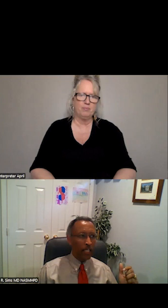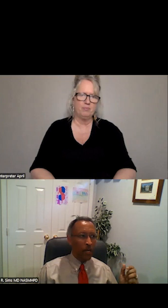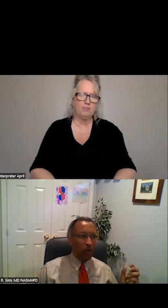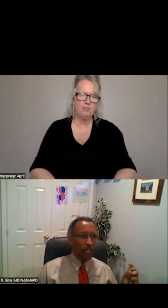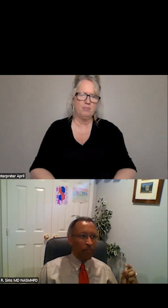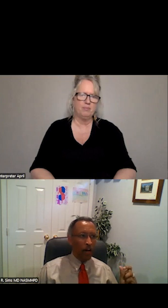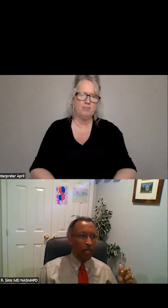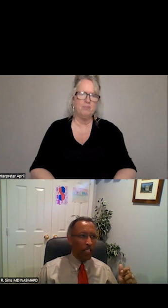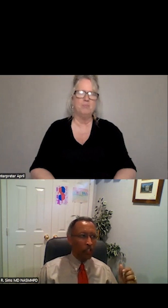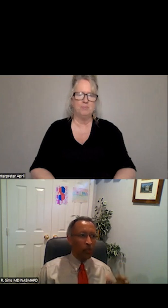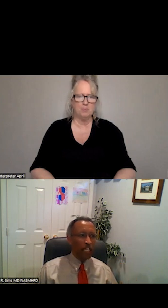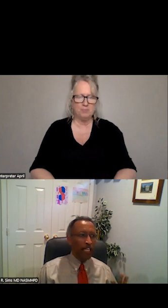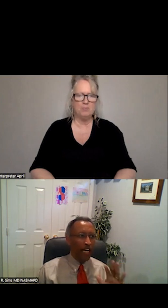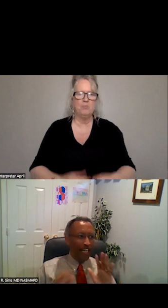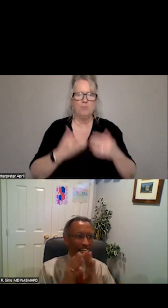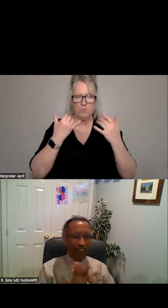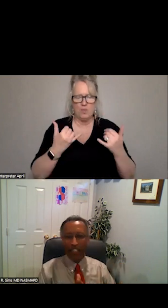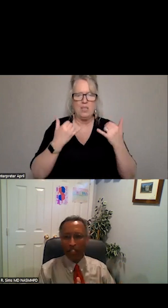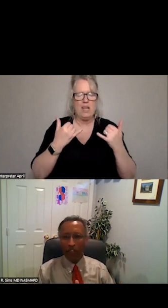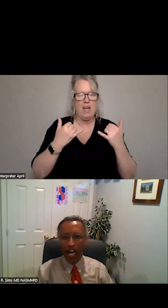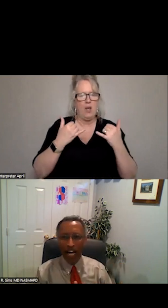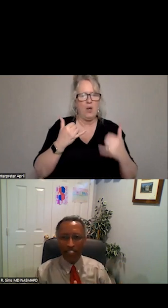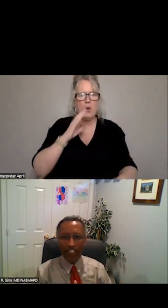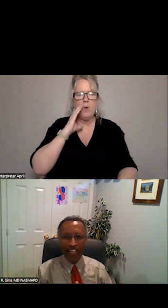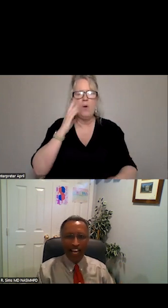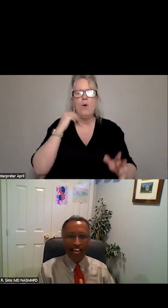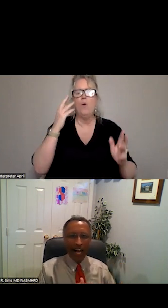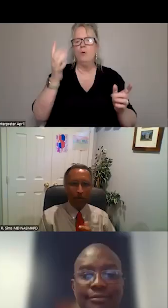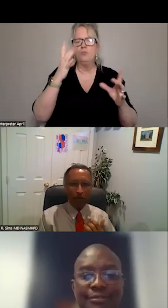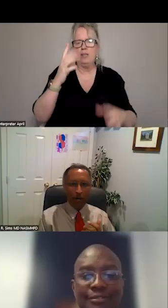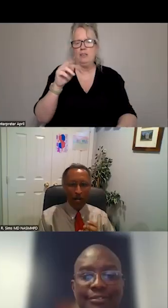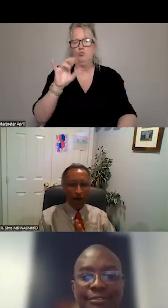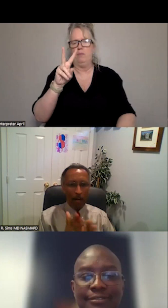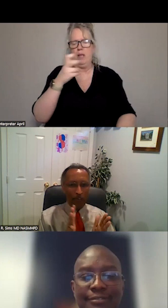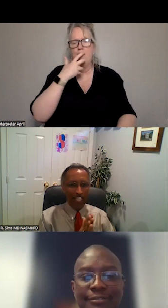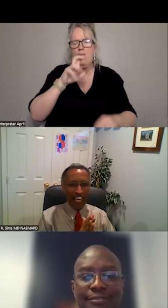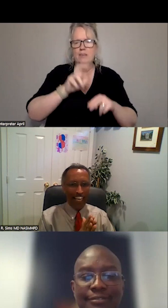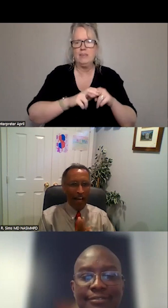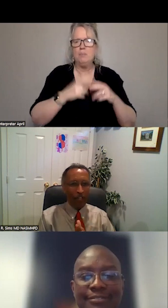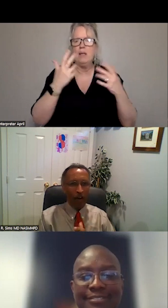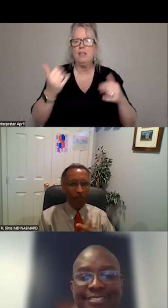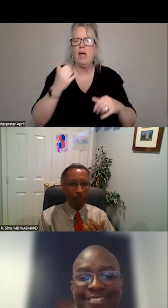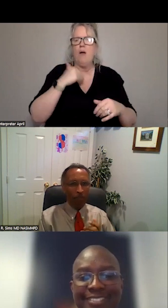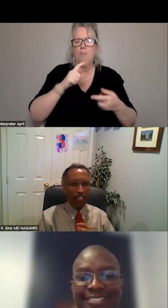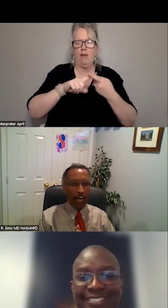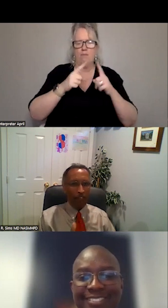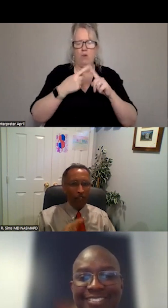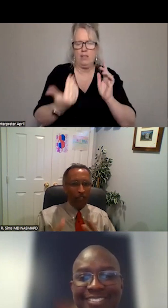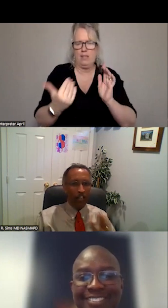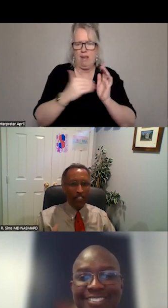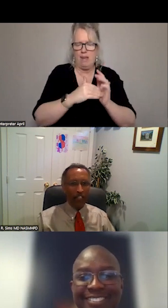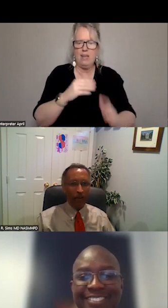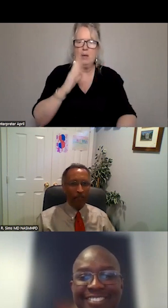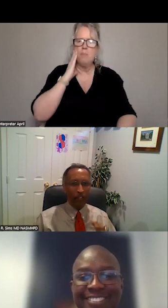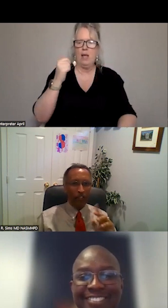All righty, we have now made it to the Crisis Trivia Hot Seat. And I'm going to be calling on my friend again. I have to call him my friend because after doing